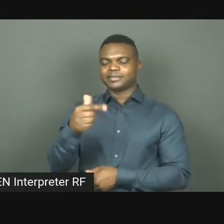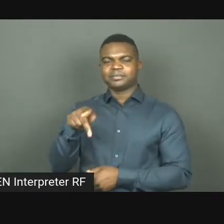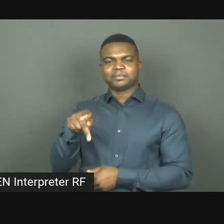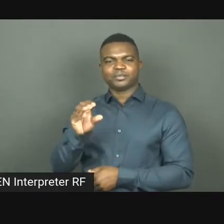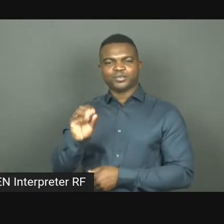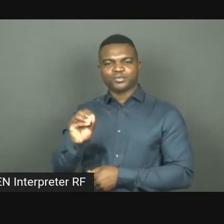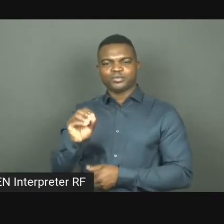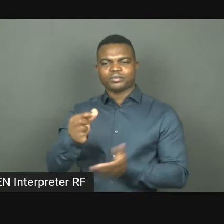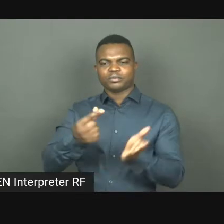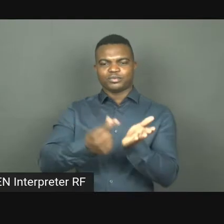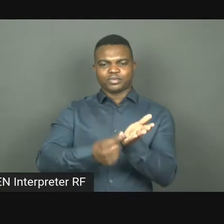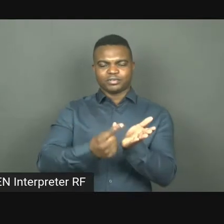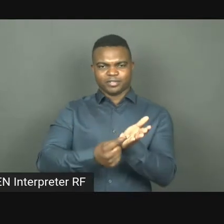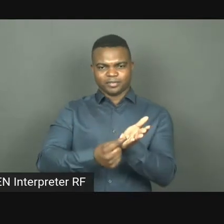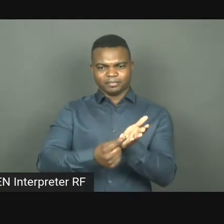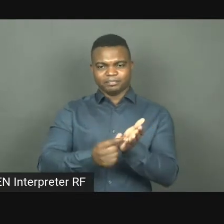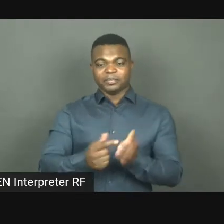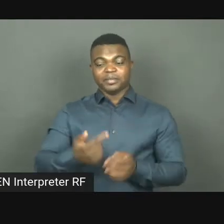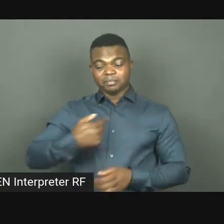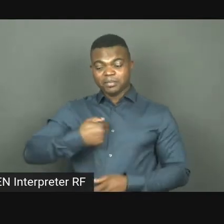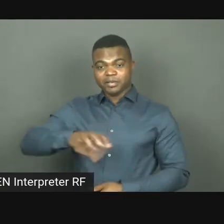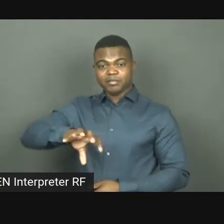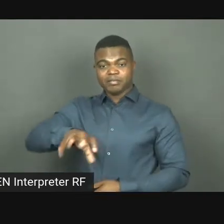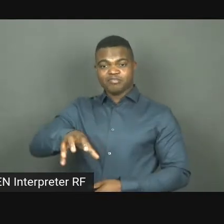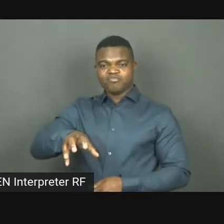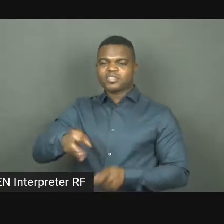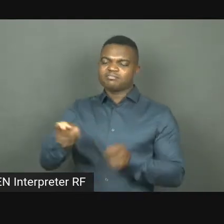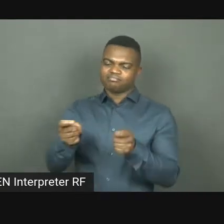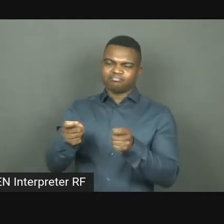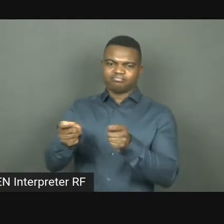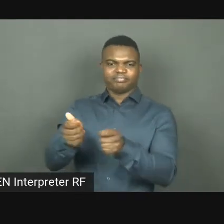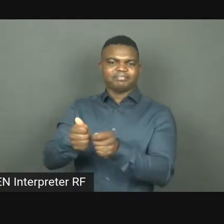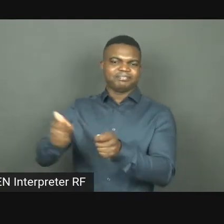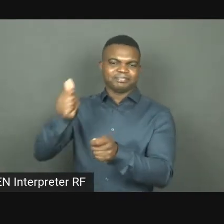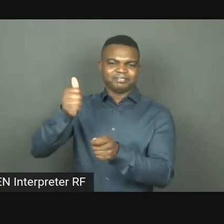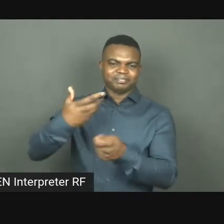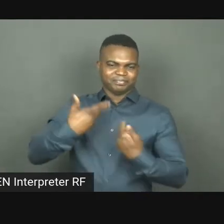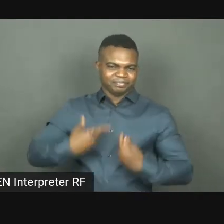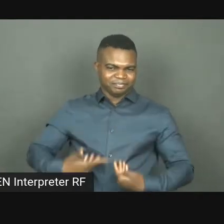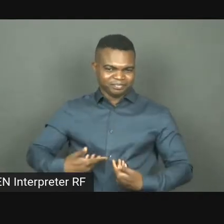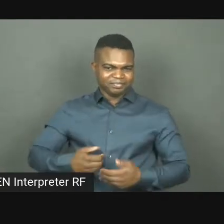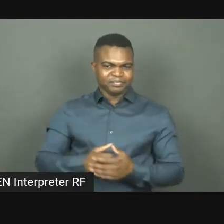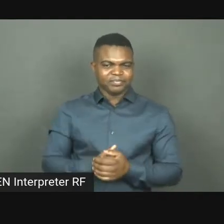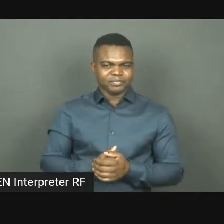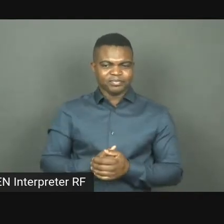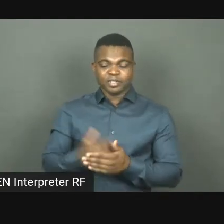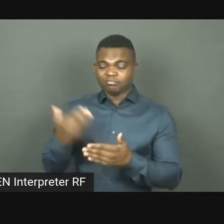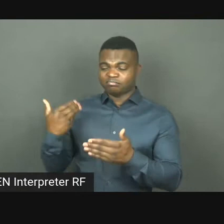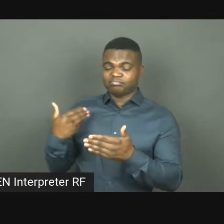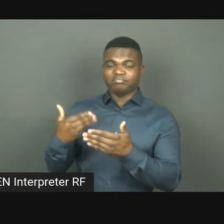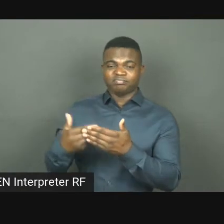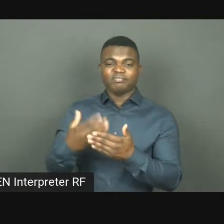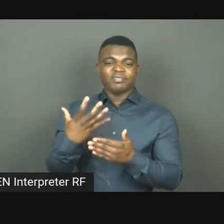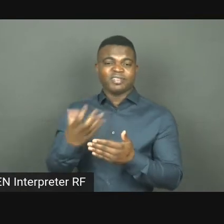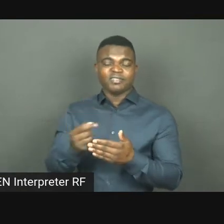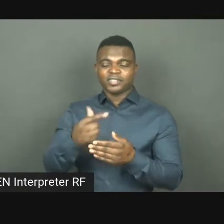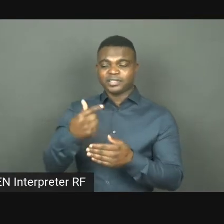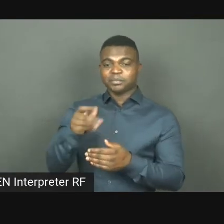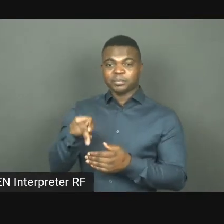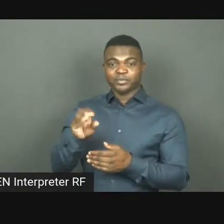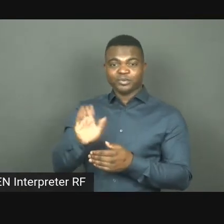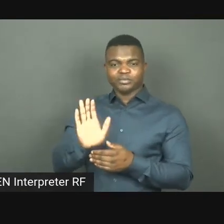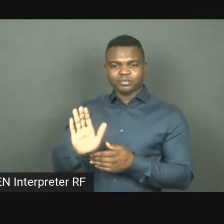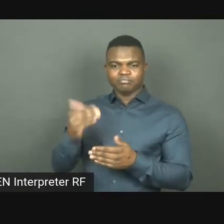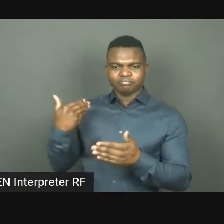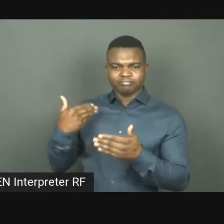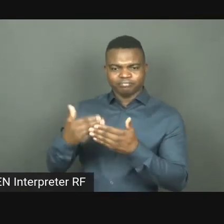verification. As we come together once again, what are we aiming to achieve with this exchange? I can testify that